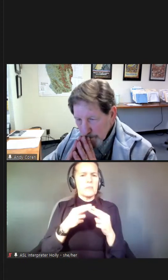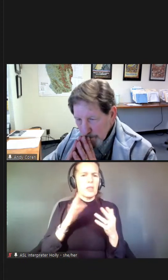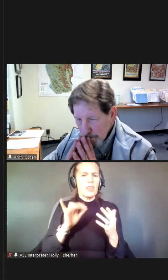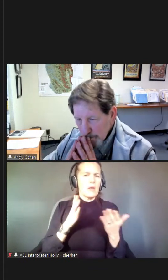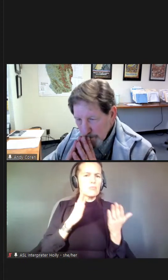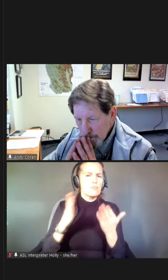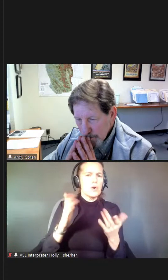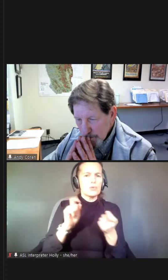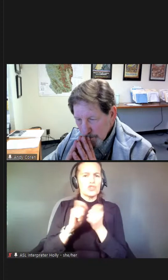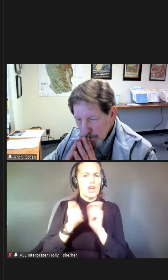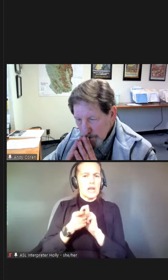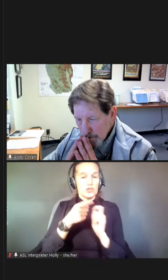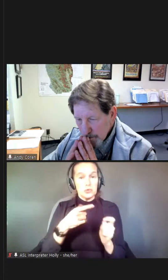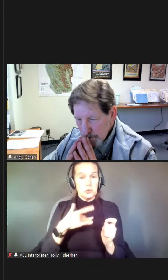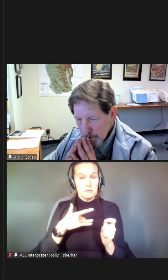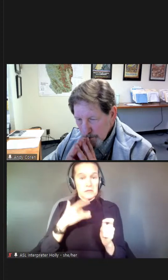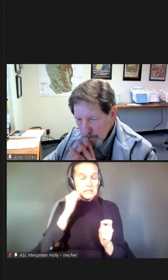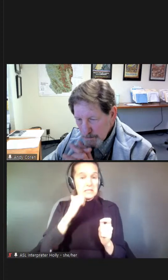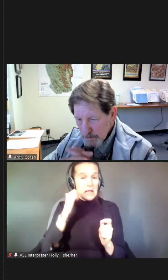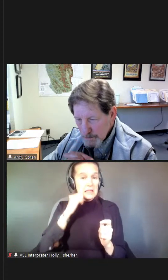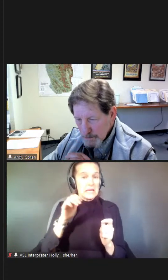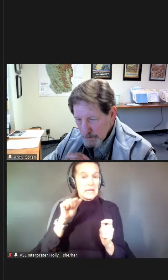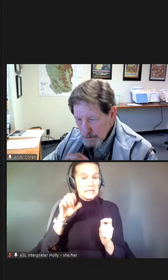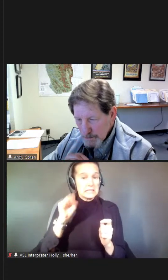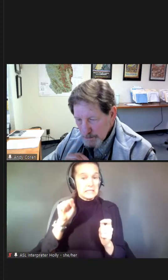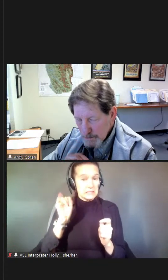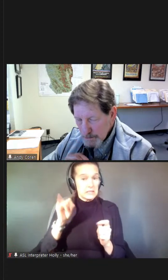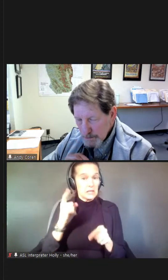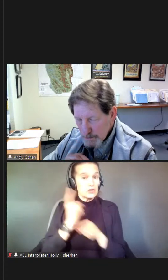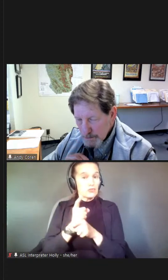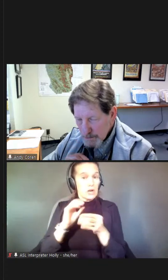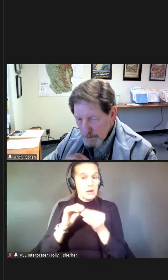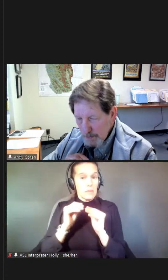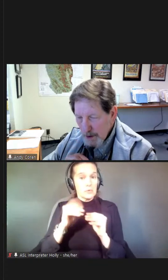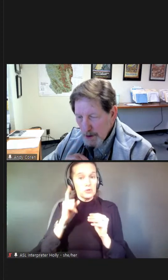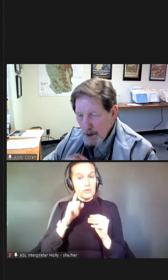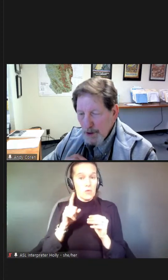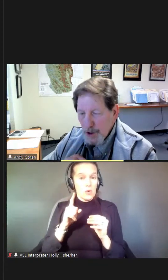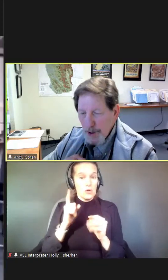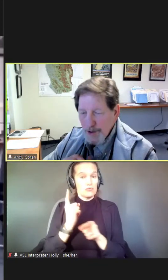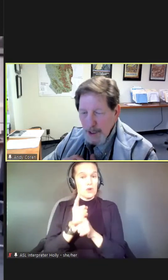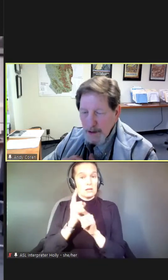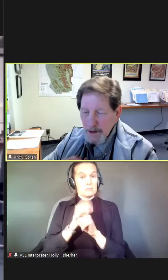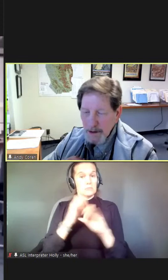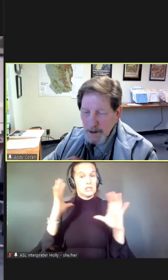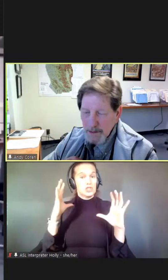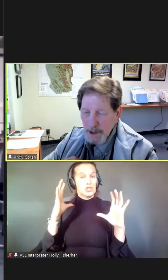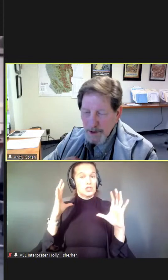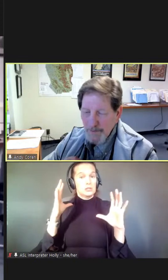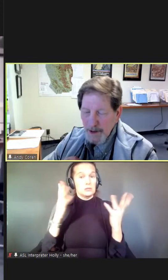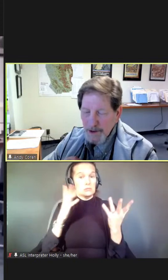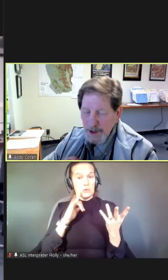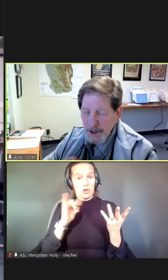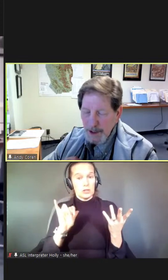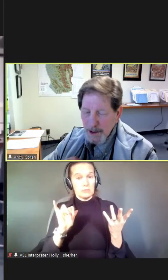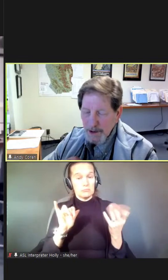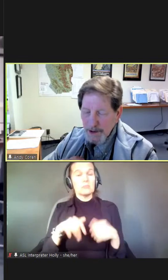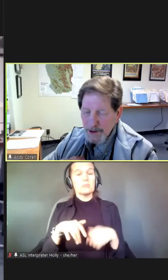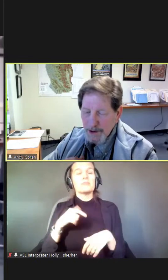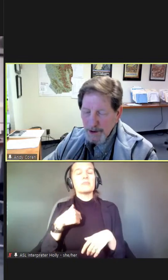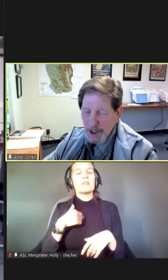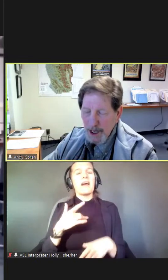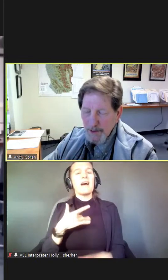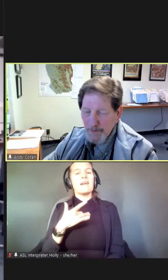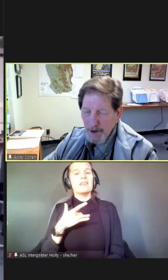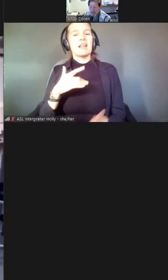do you think the daily cases are the right numbers to give an accurate picture? I think Dr. Fauci